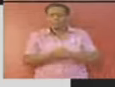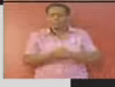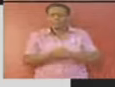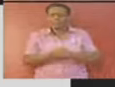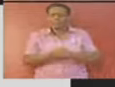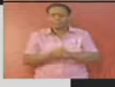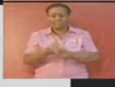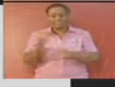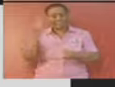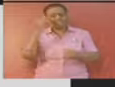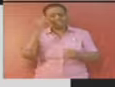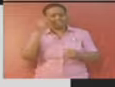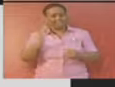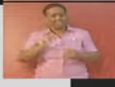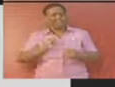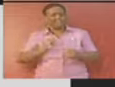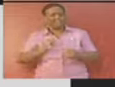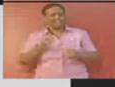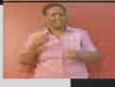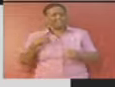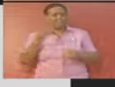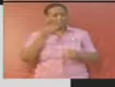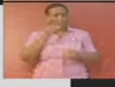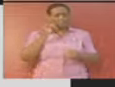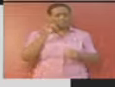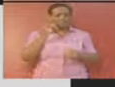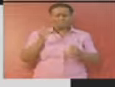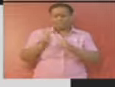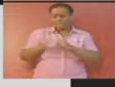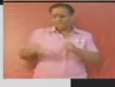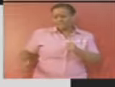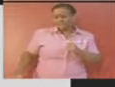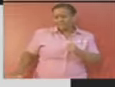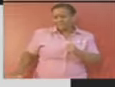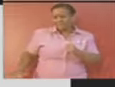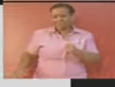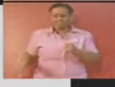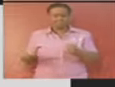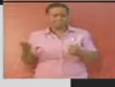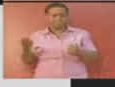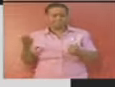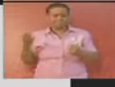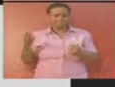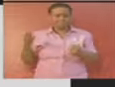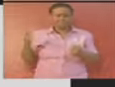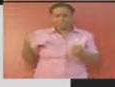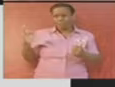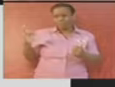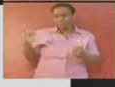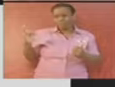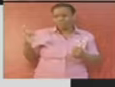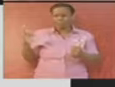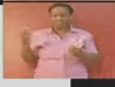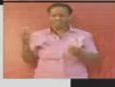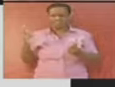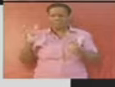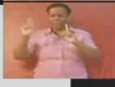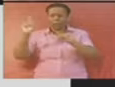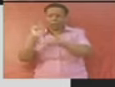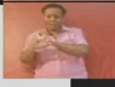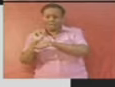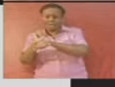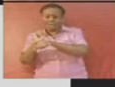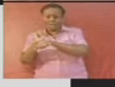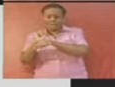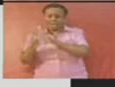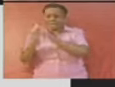my home, I have a child, I have a partner, a wife, or whatever, and I go to work, and I work with my colleagues, and we